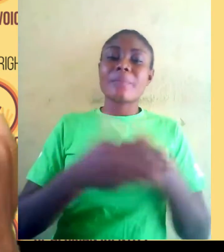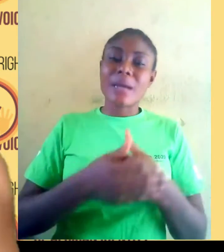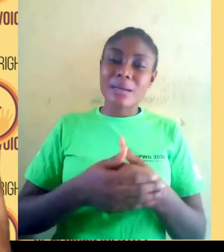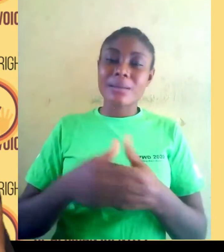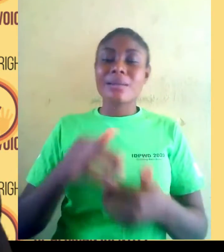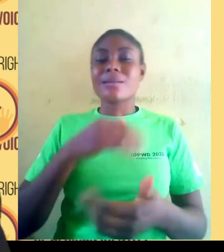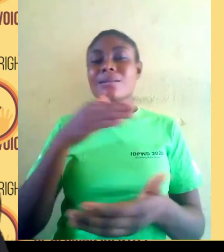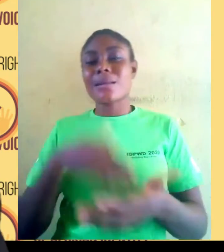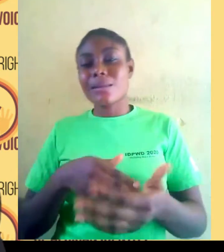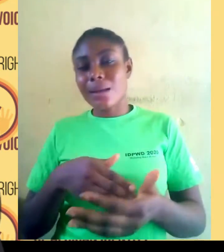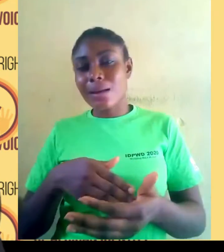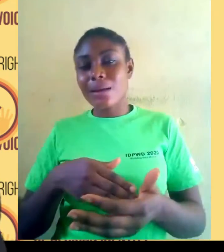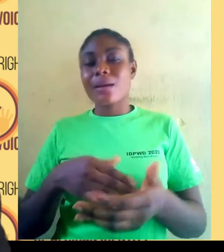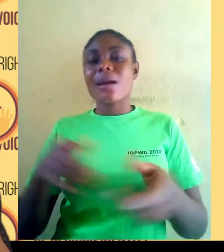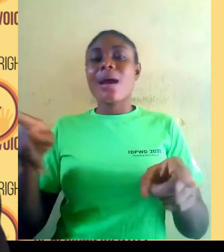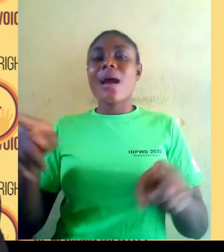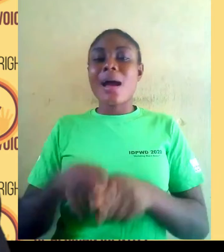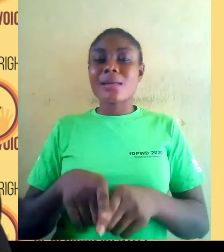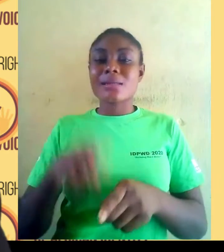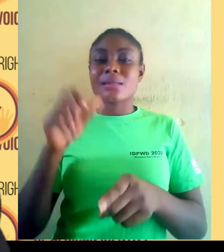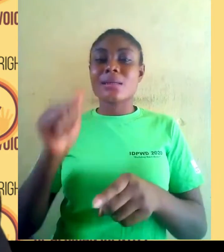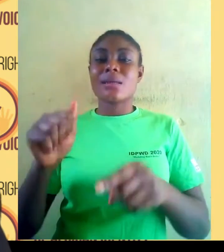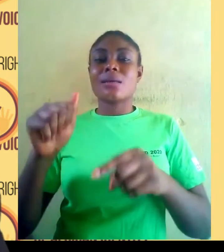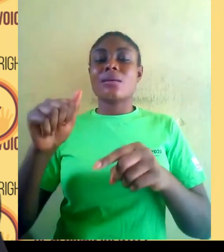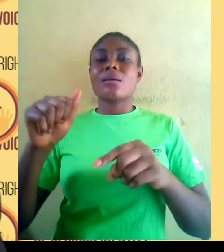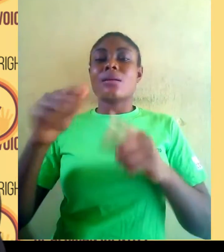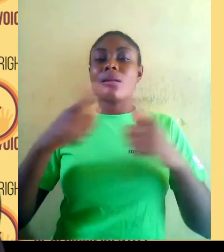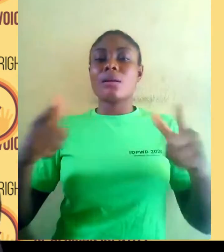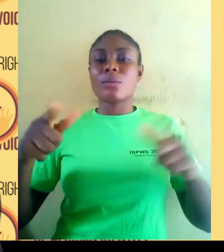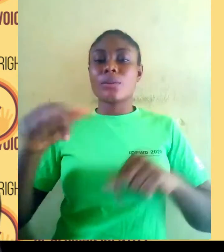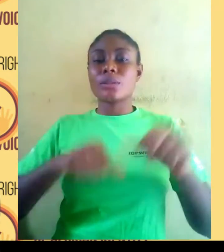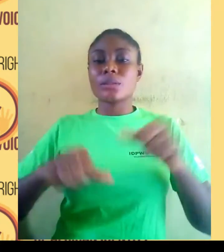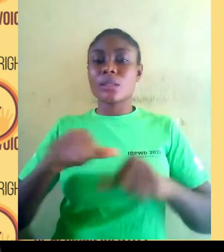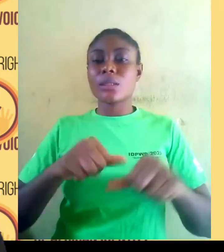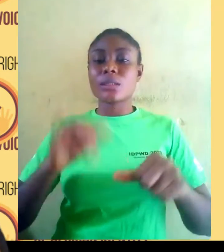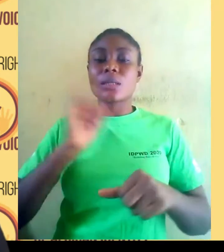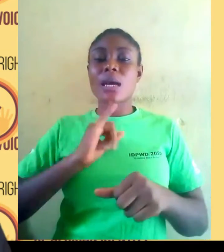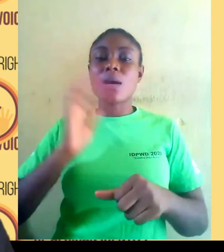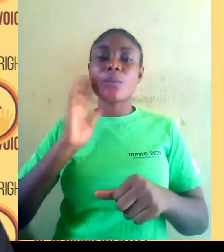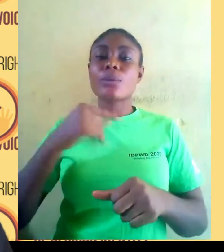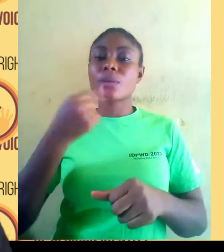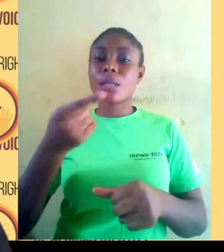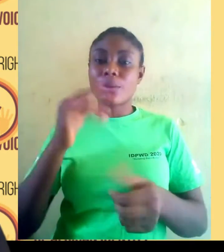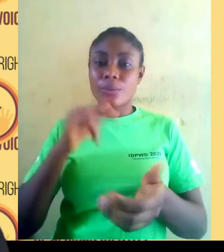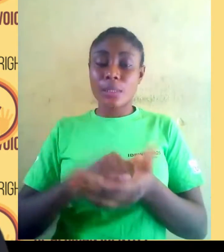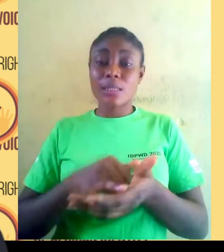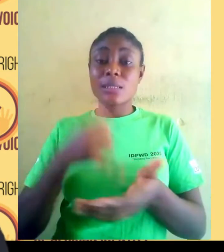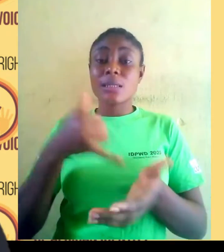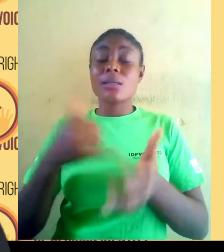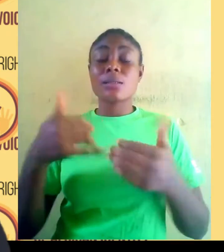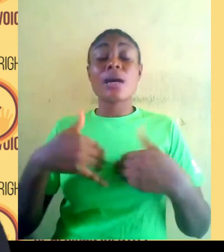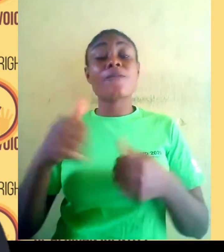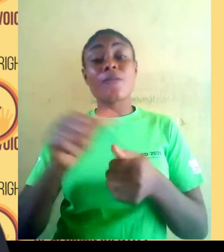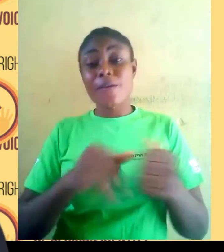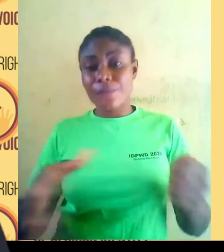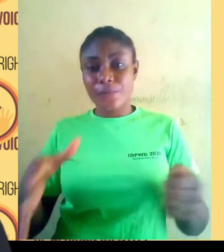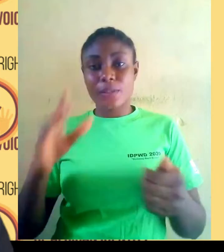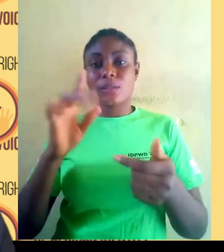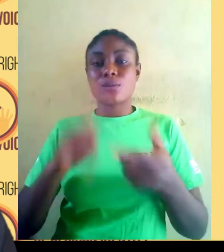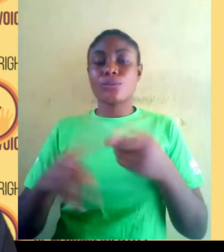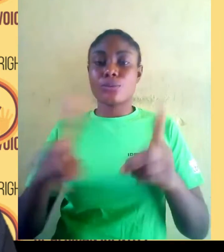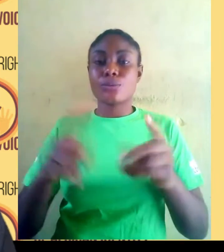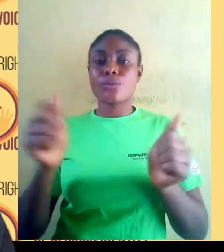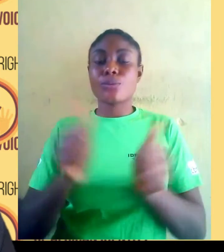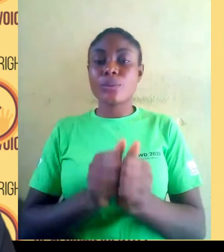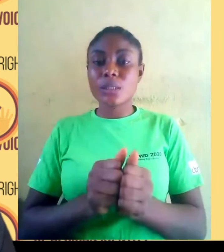center. As a linguist, I am going to authoritatively tell you it has everything to do with the language of